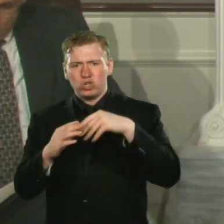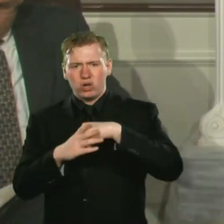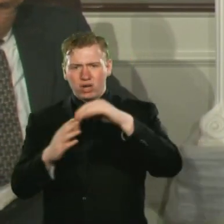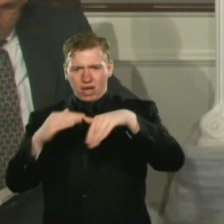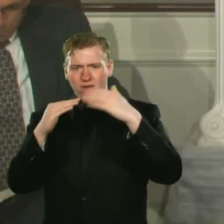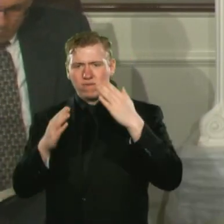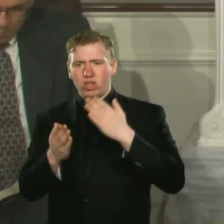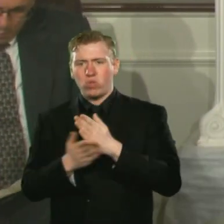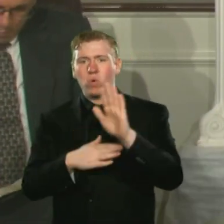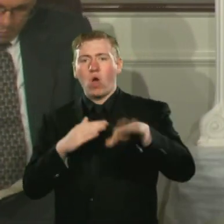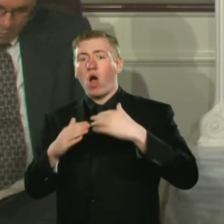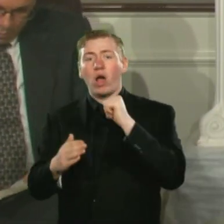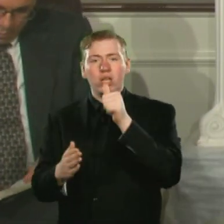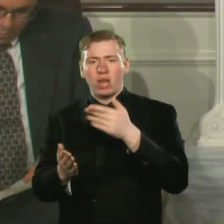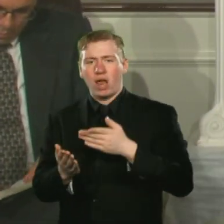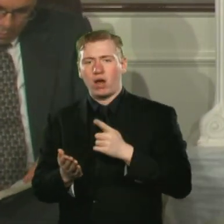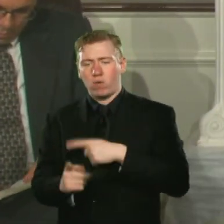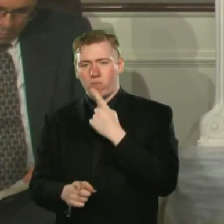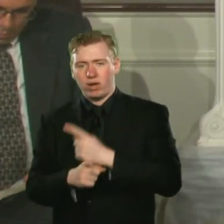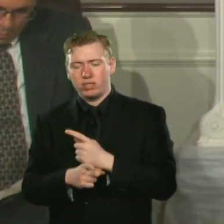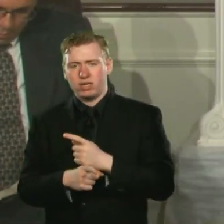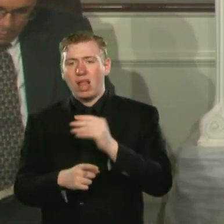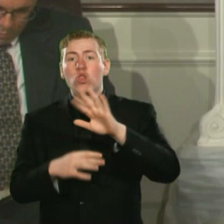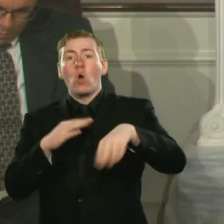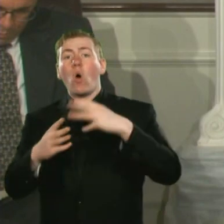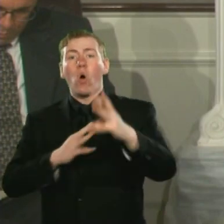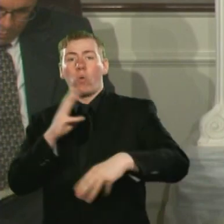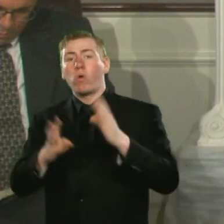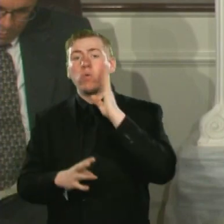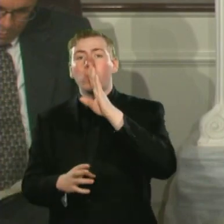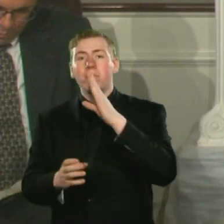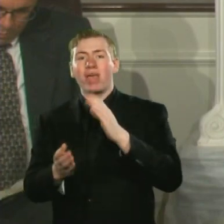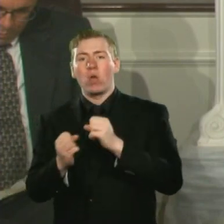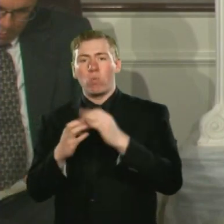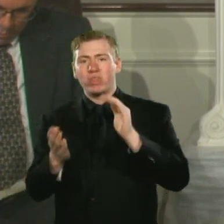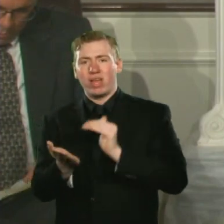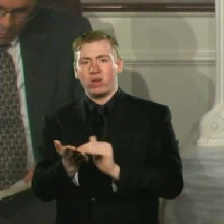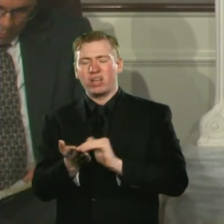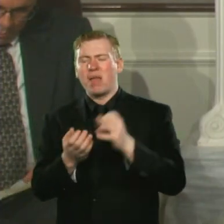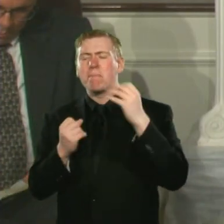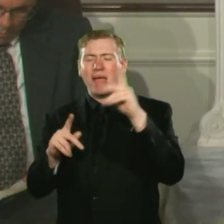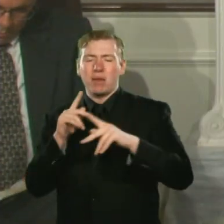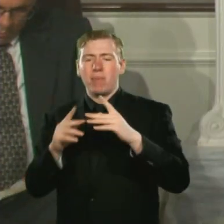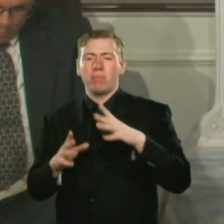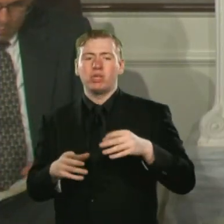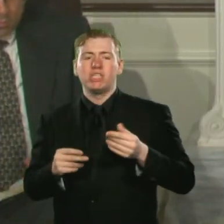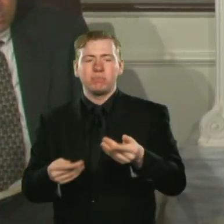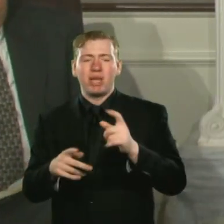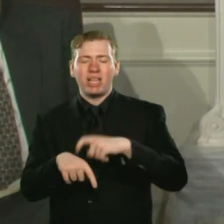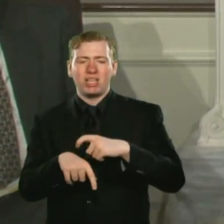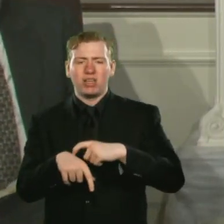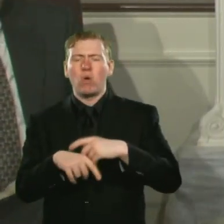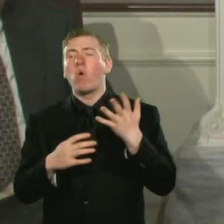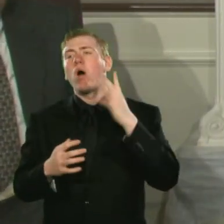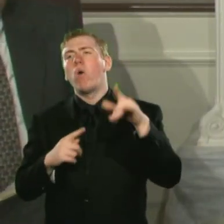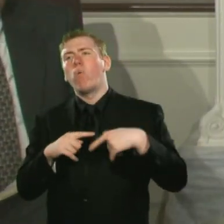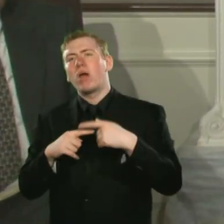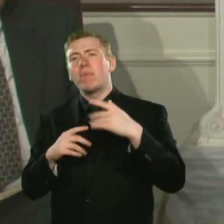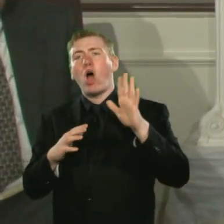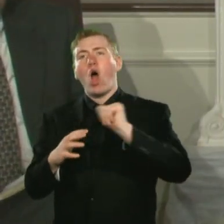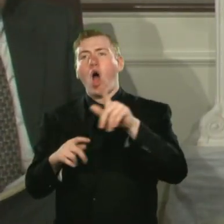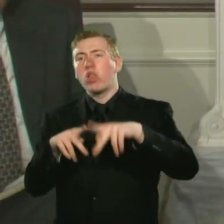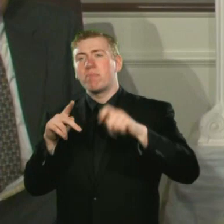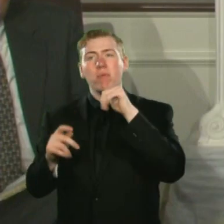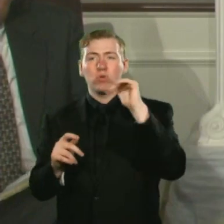all unrighteousness, and the whole world one day will be without excuse. Many people spend their time, well, what about all the people who